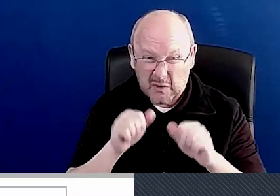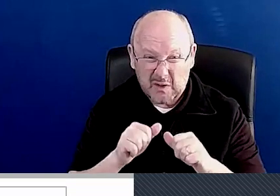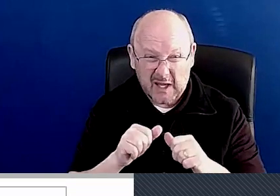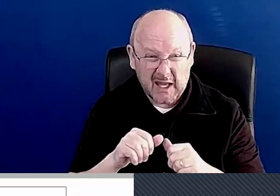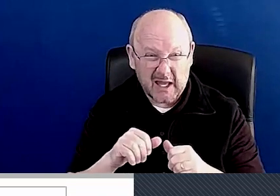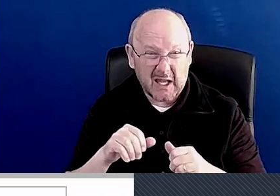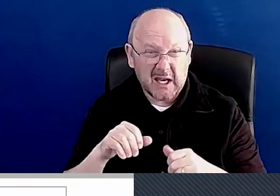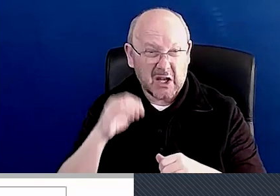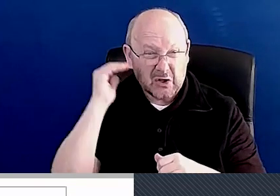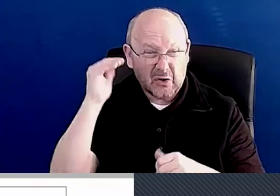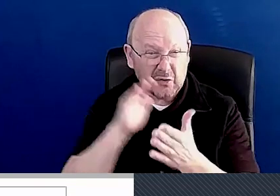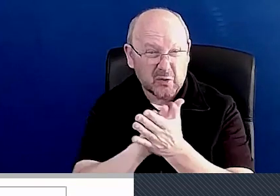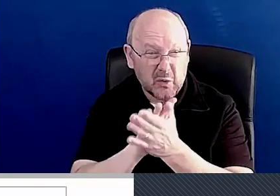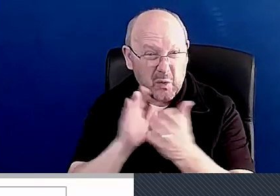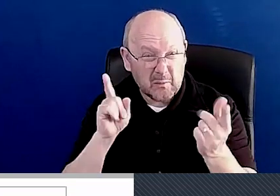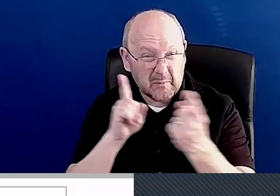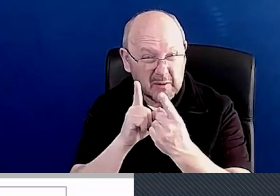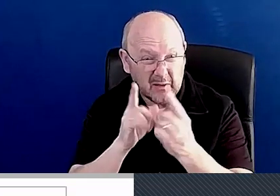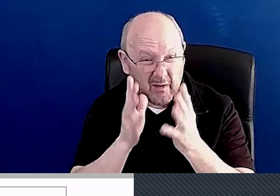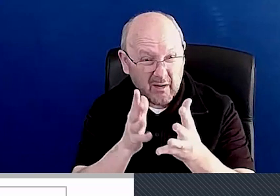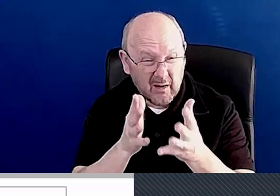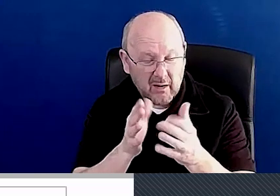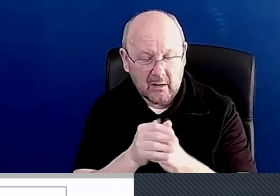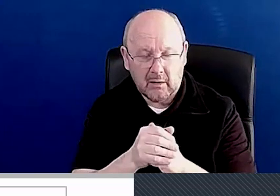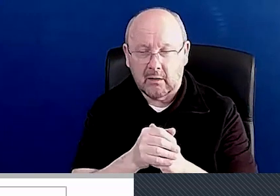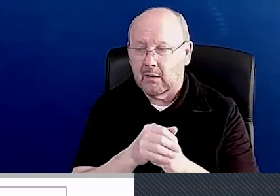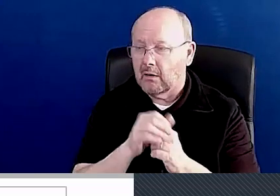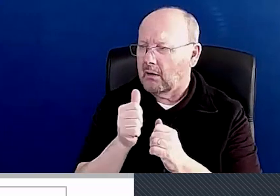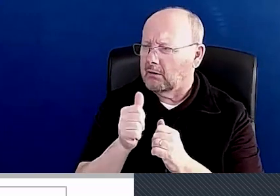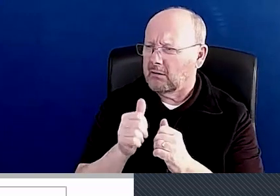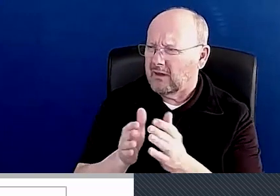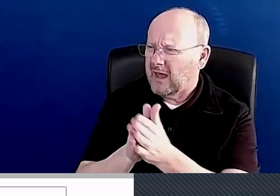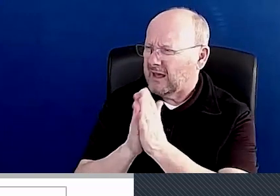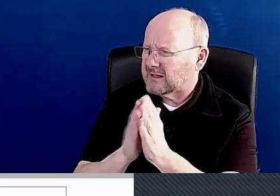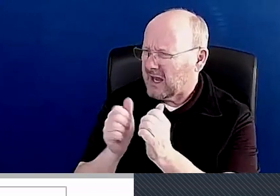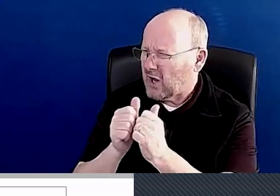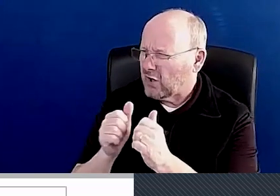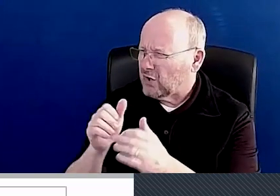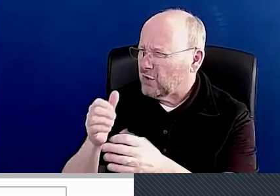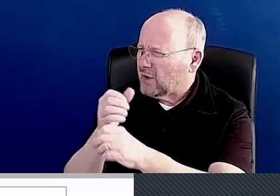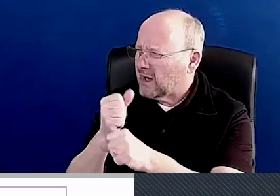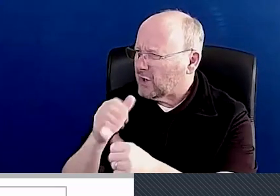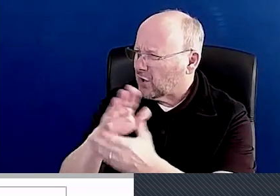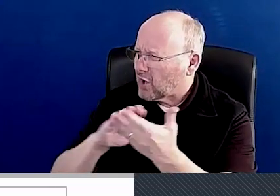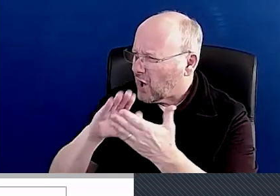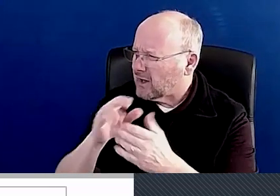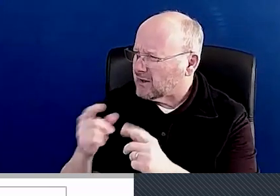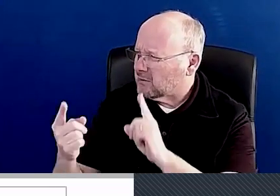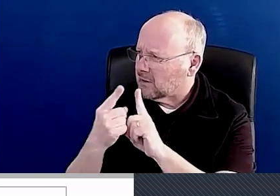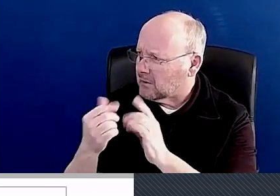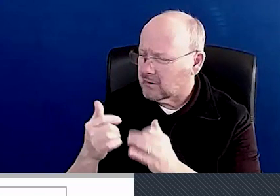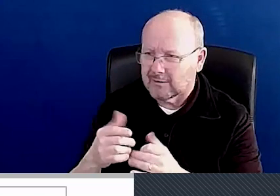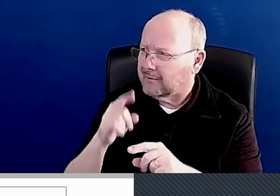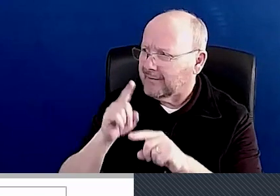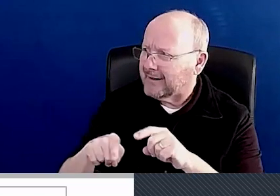you. Or on the other side, an adult school asking, how do you get your college to meet with us? Because we can't even get them to talk to us on our end. And